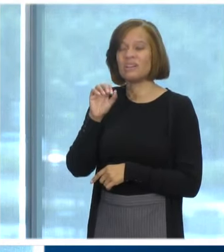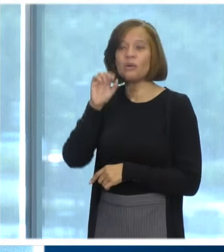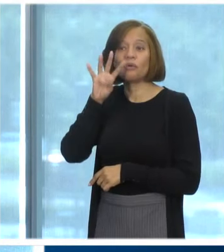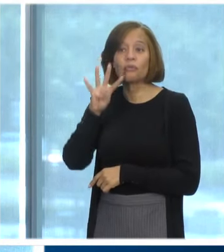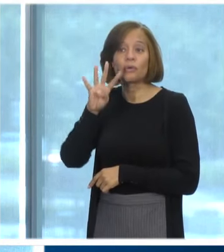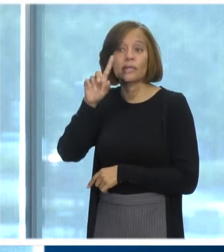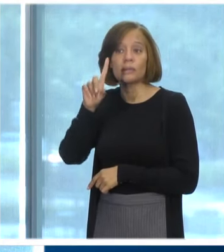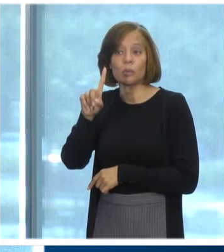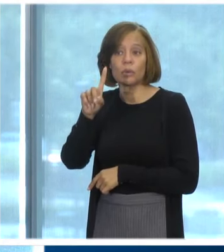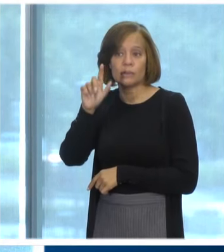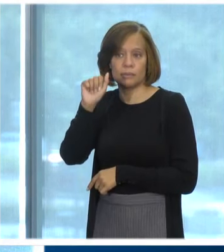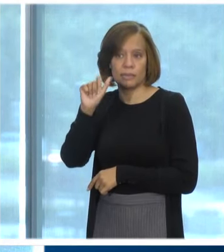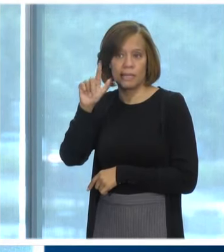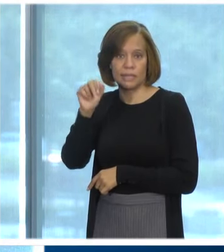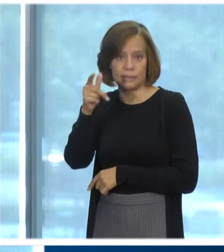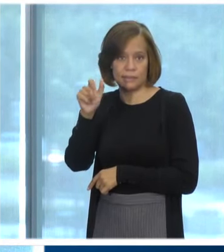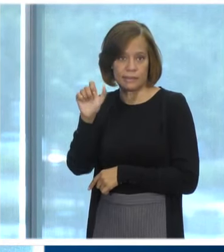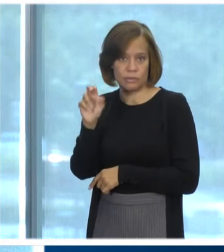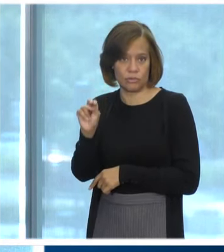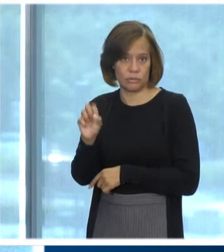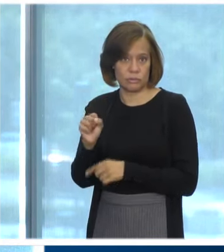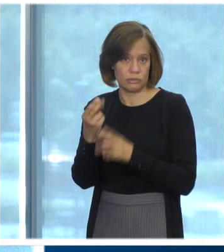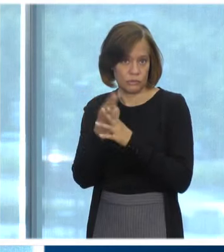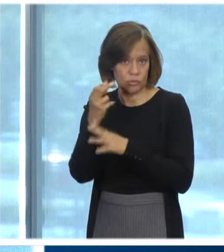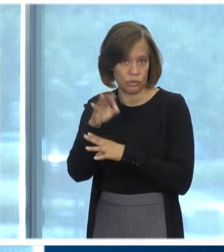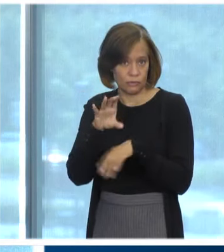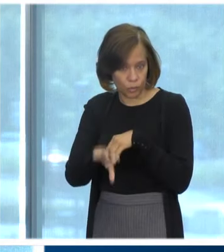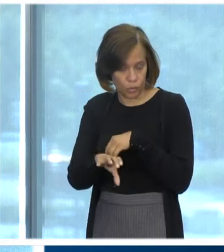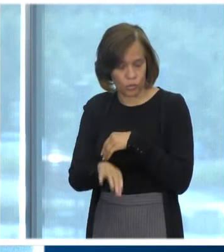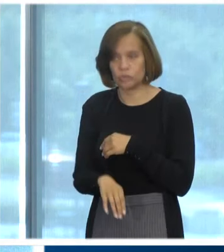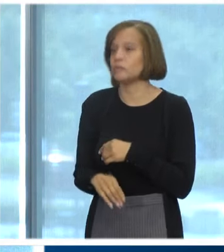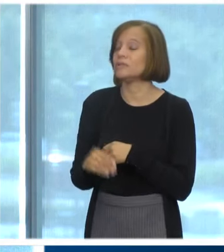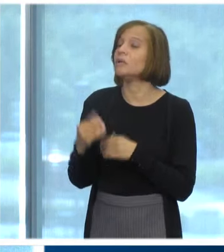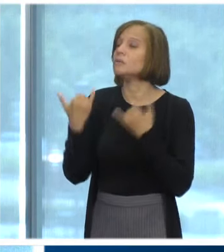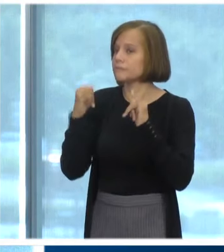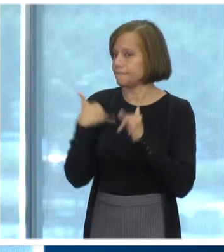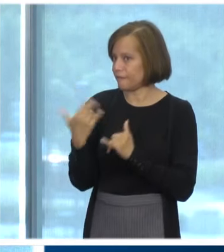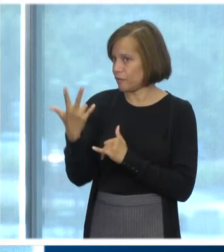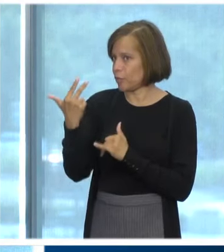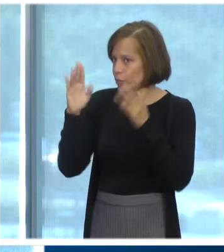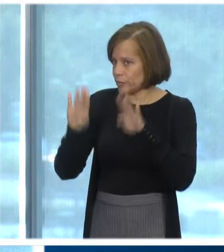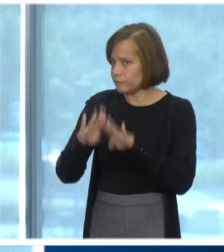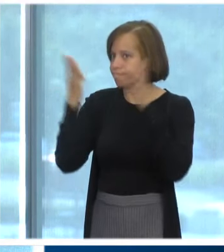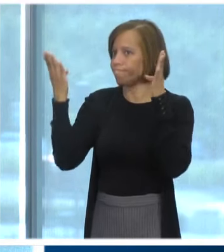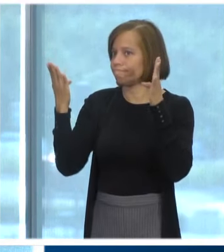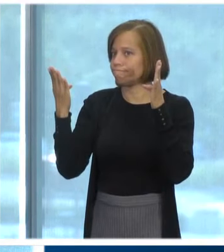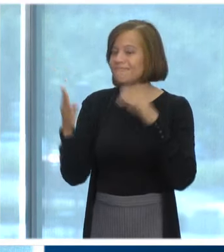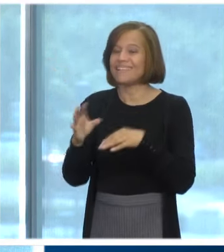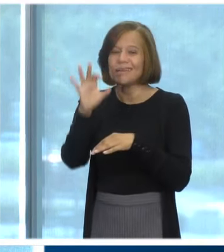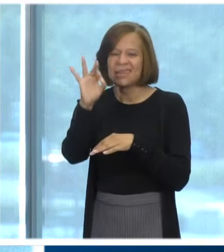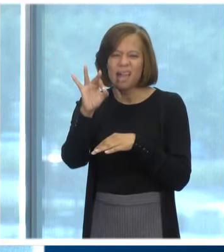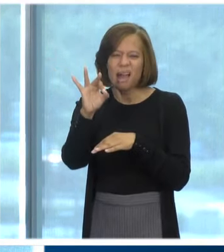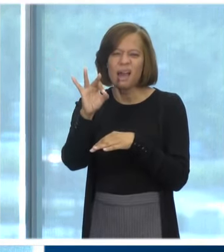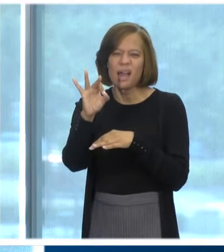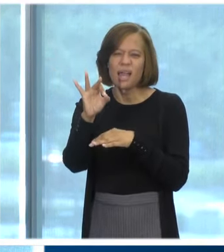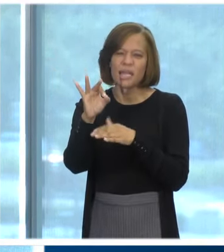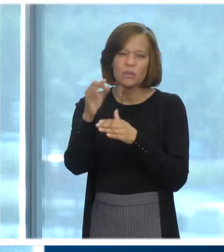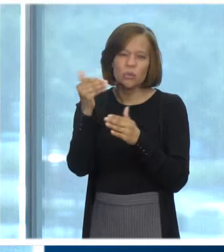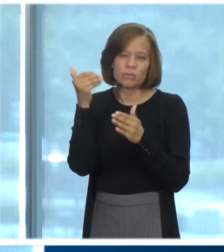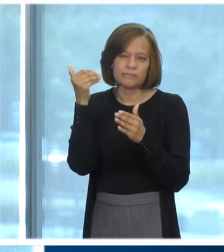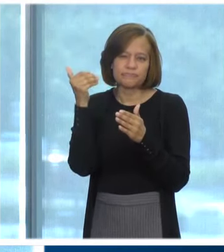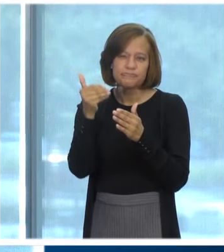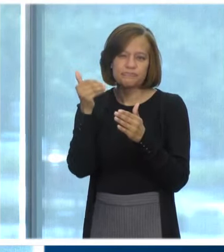of use of force. We currently have 13 open cases. 9 of those have deadlines for completion that have not yet